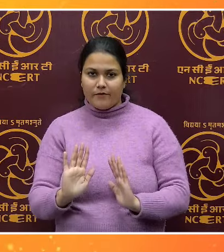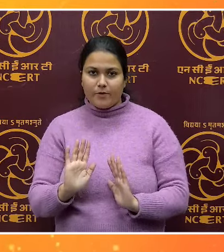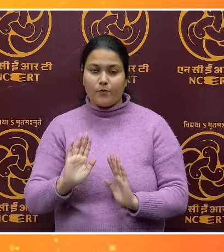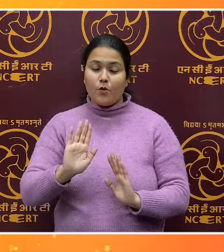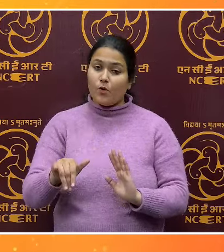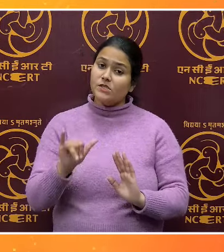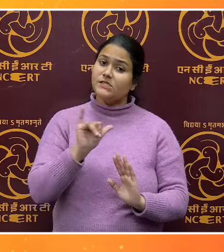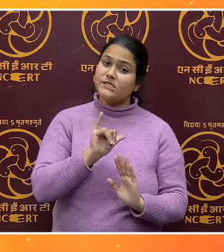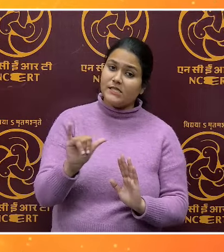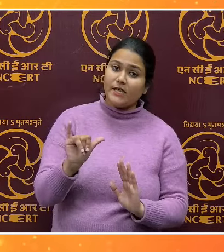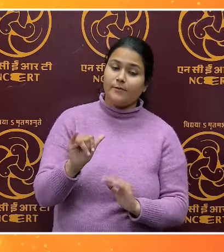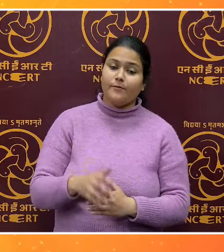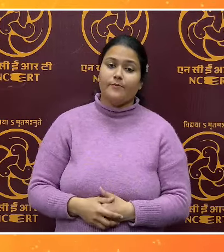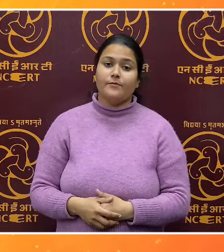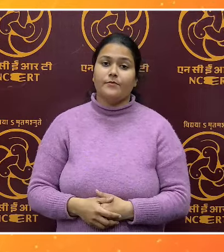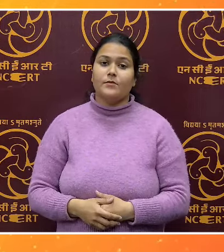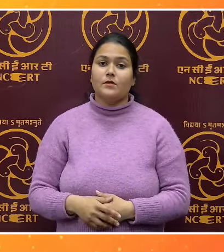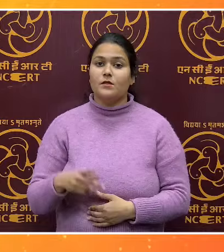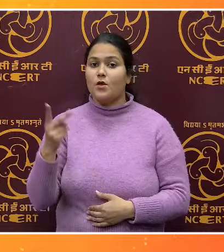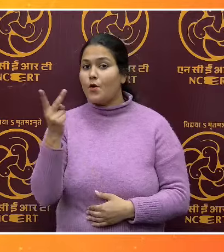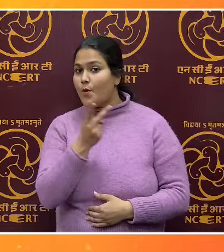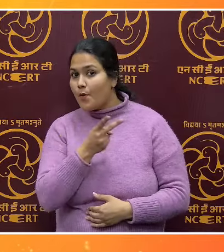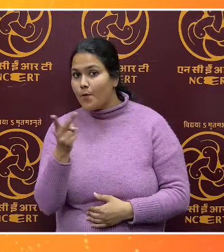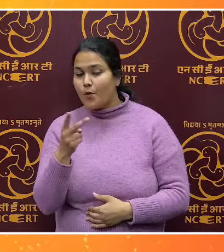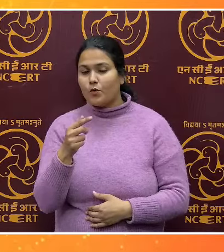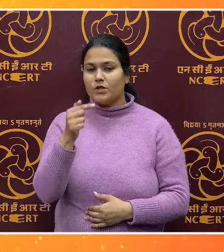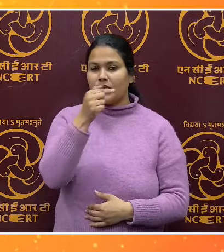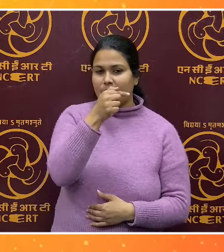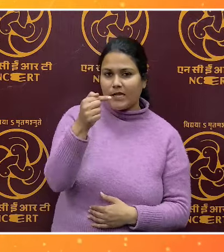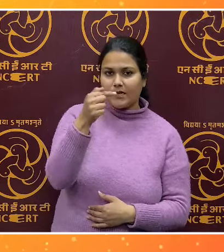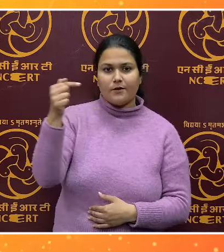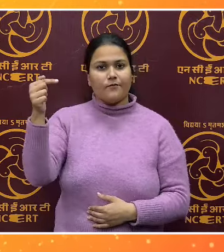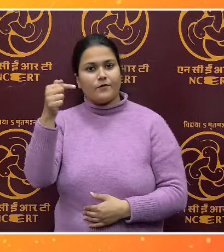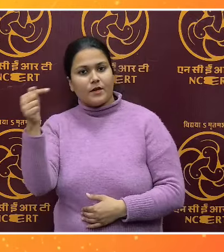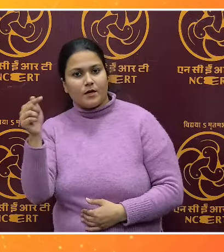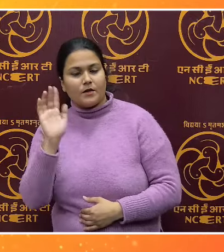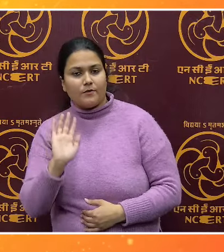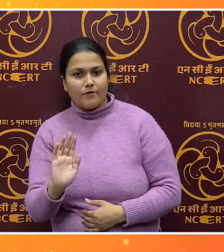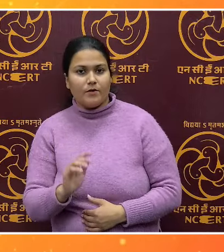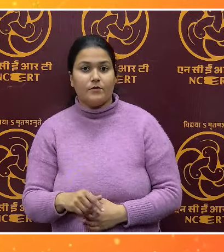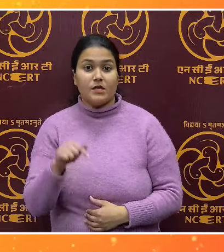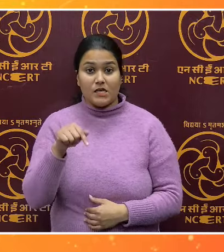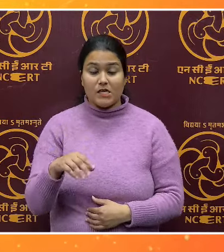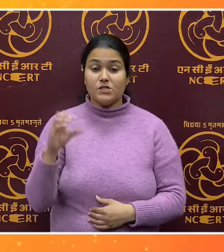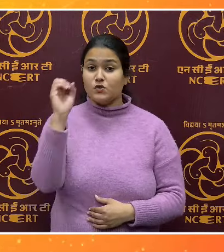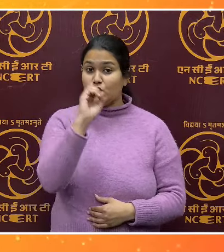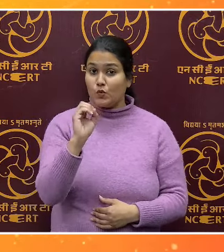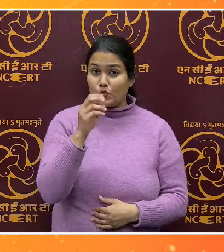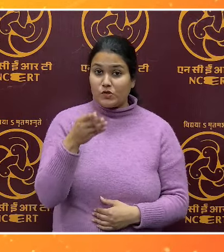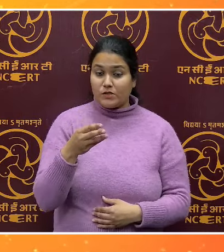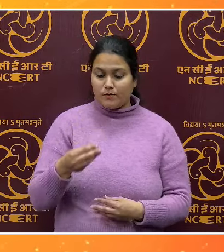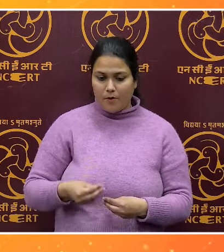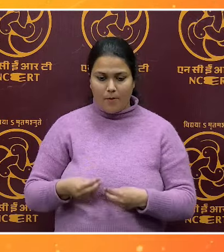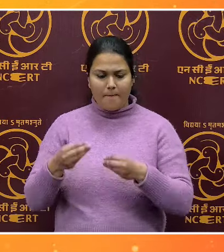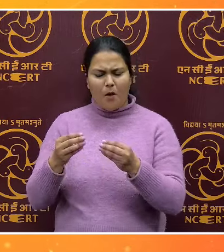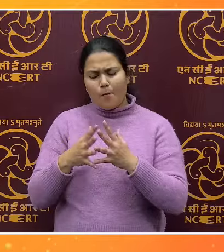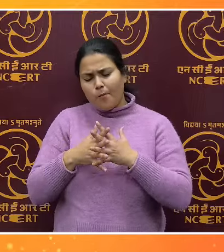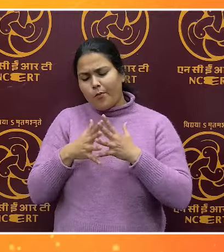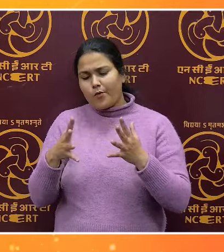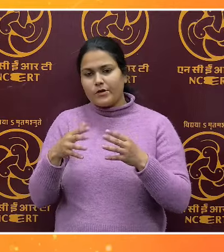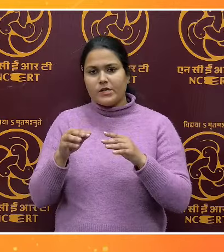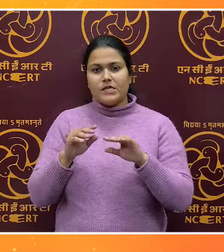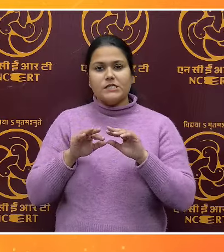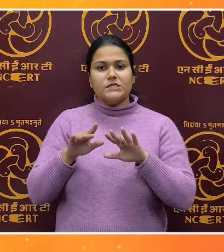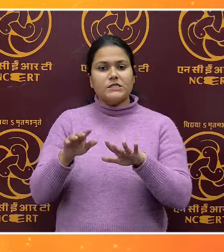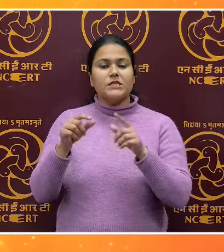similar way, both oxygen having negative charge, and these oxygen will donate pair of electrons to the